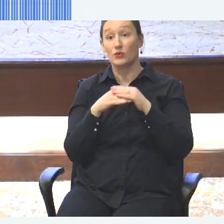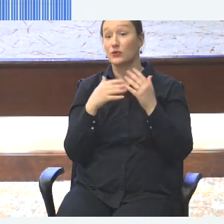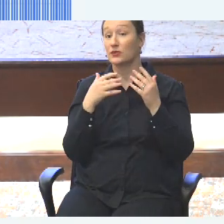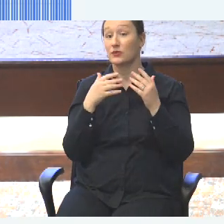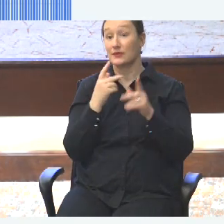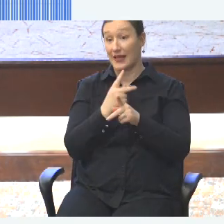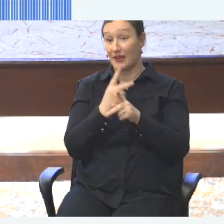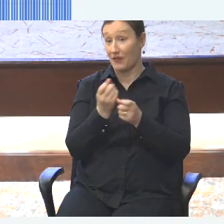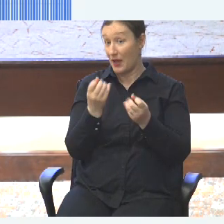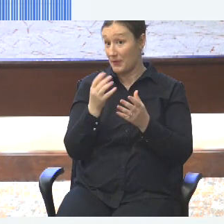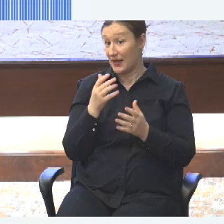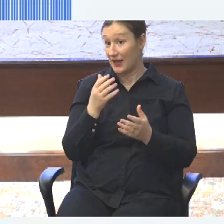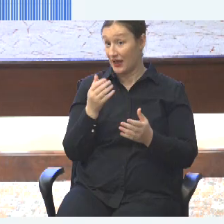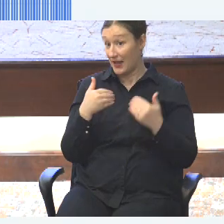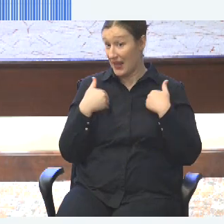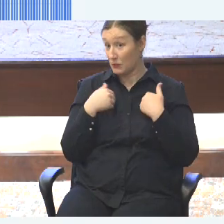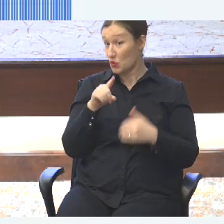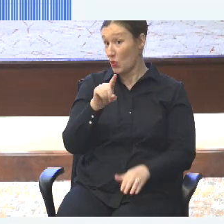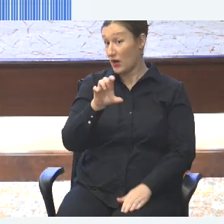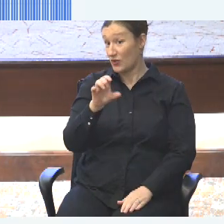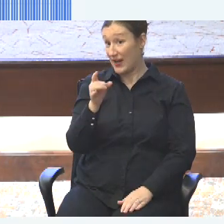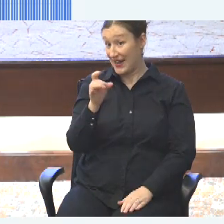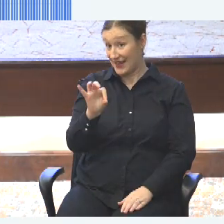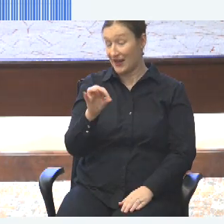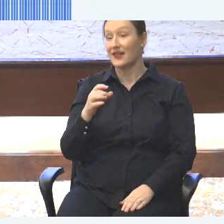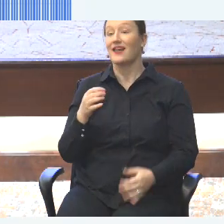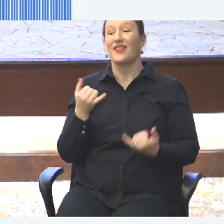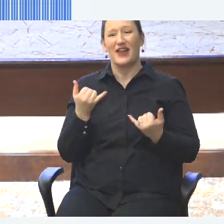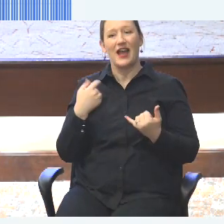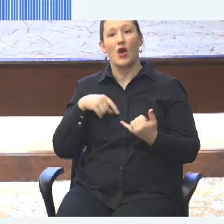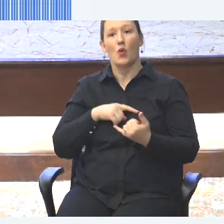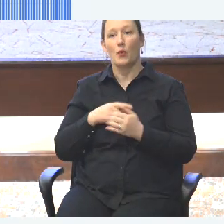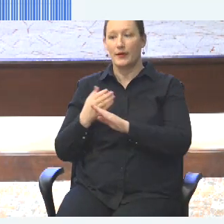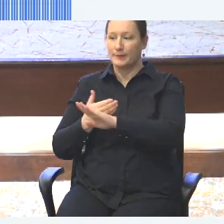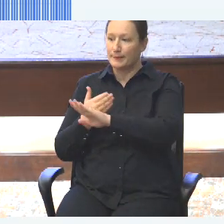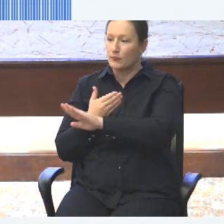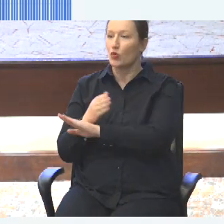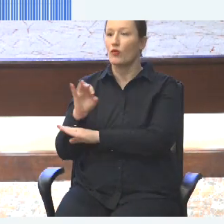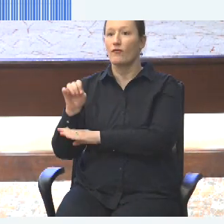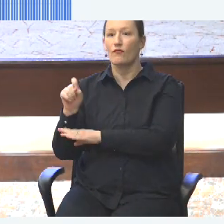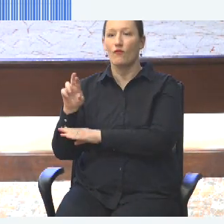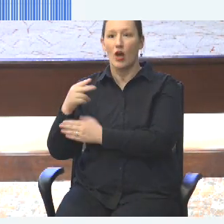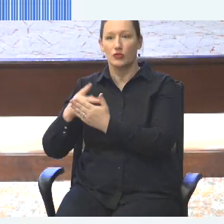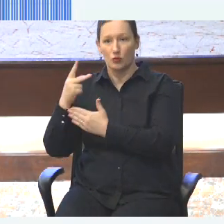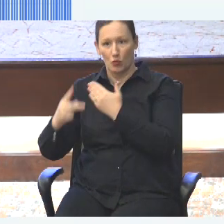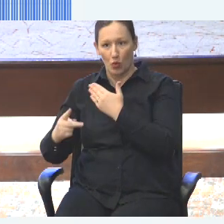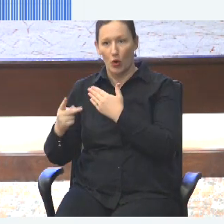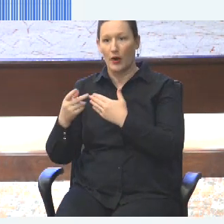Circle staff have worked hard to refine the foster program and reconnect with hundreds of animals